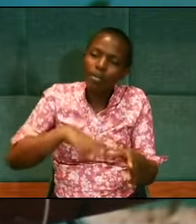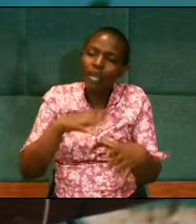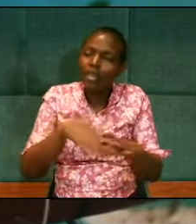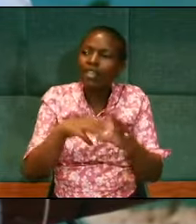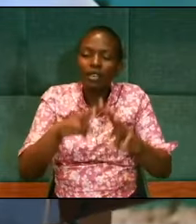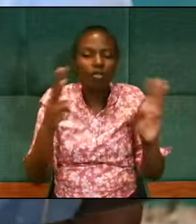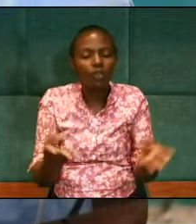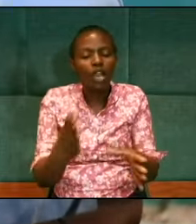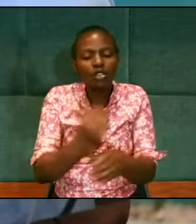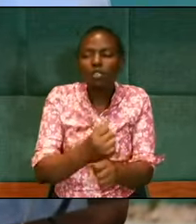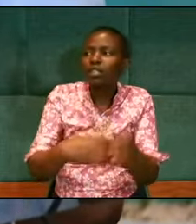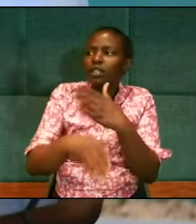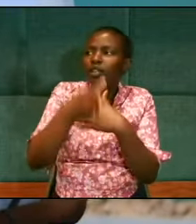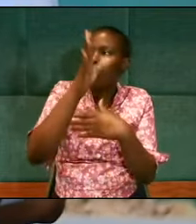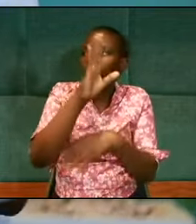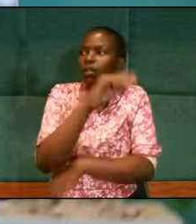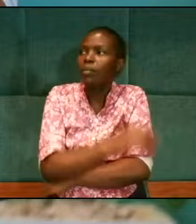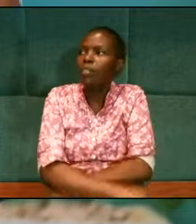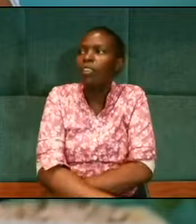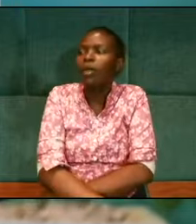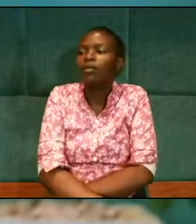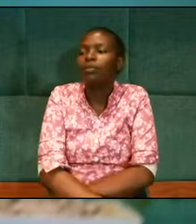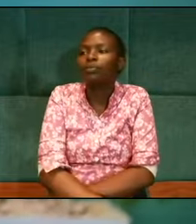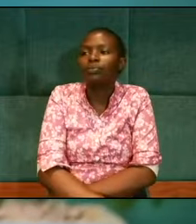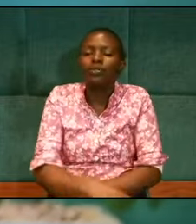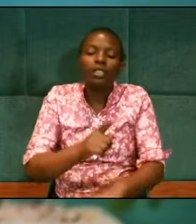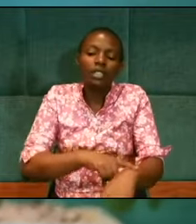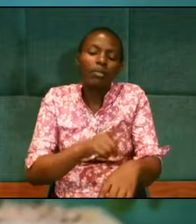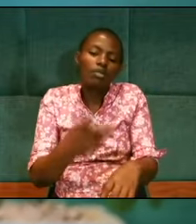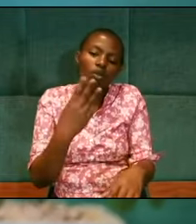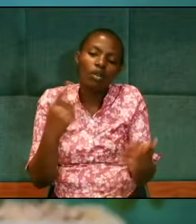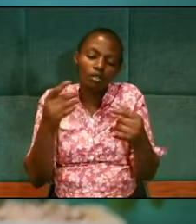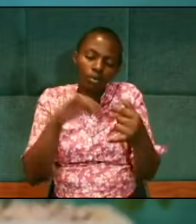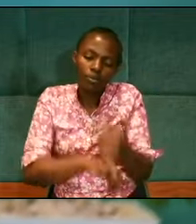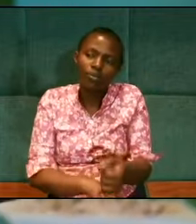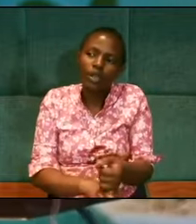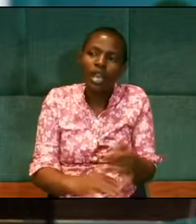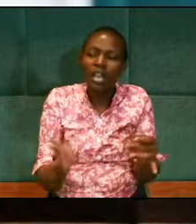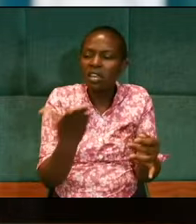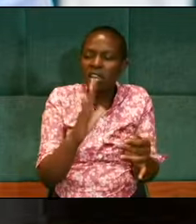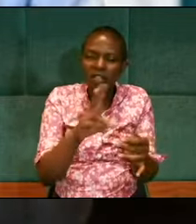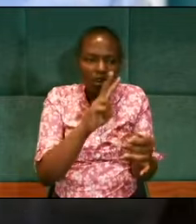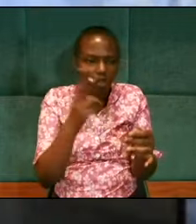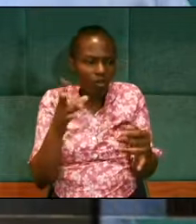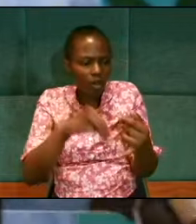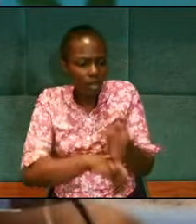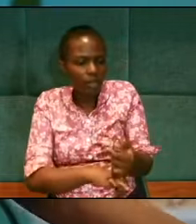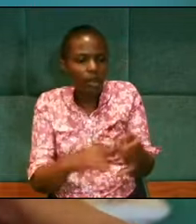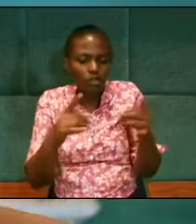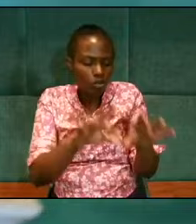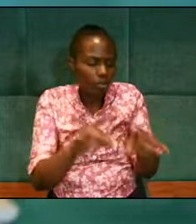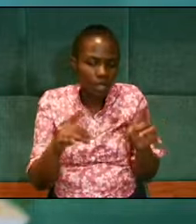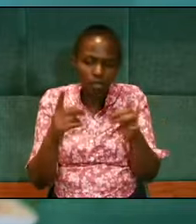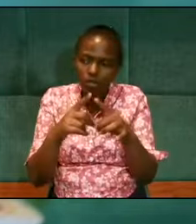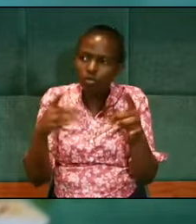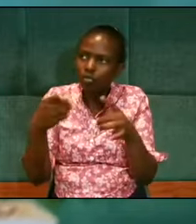I trust God. Simple terms, ladies and gentlemen, when you want to get married, don't go and look for a husband and bring to God and say,